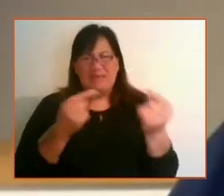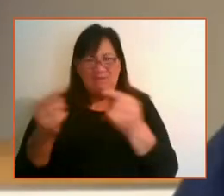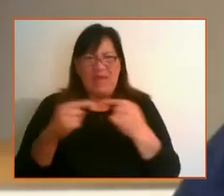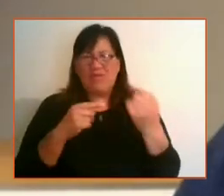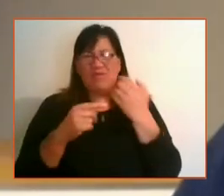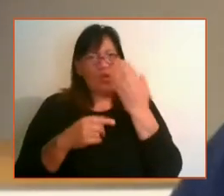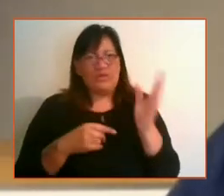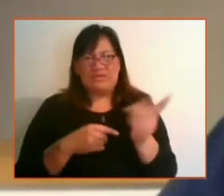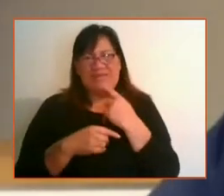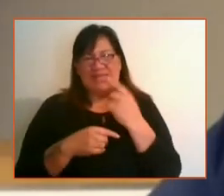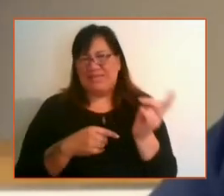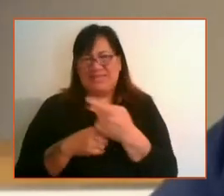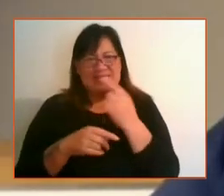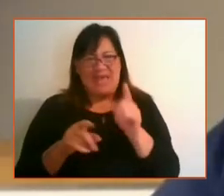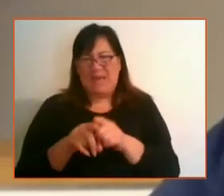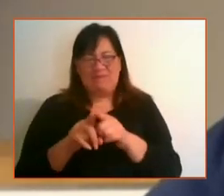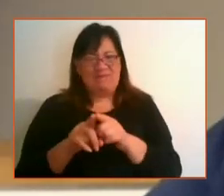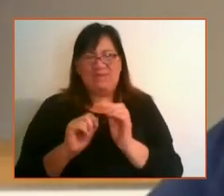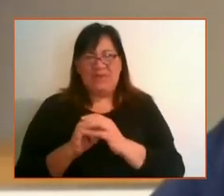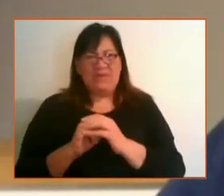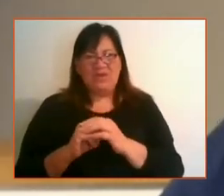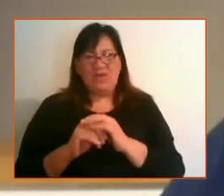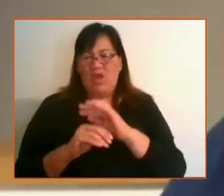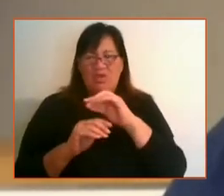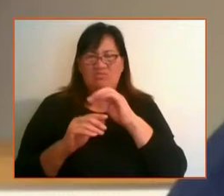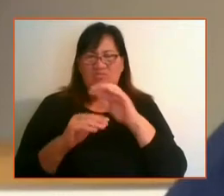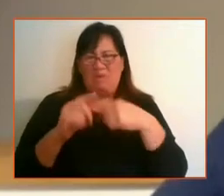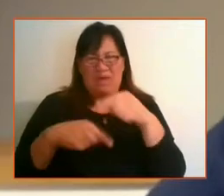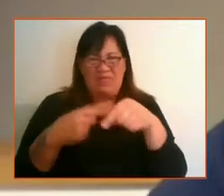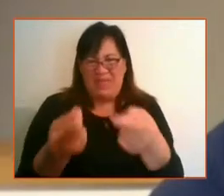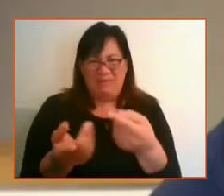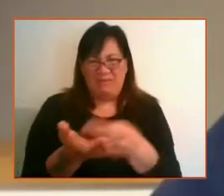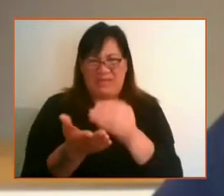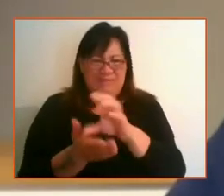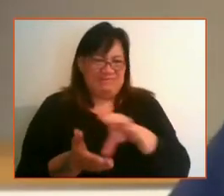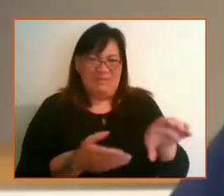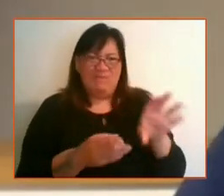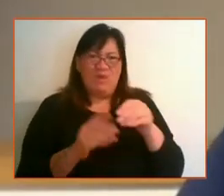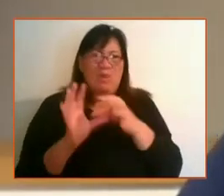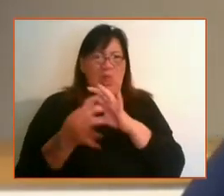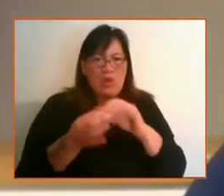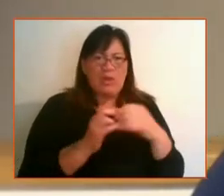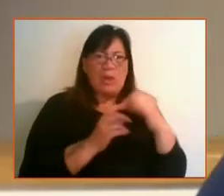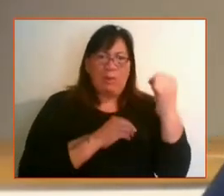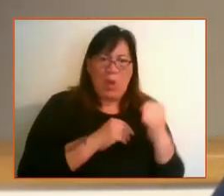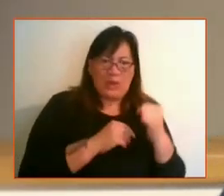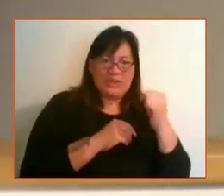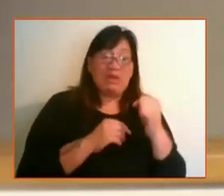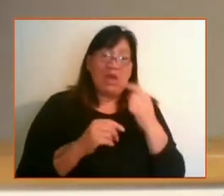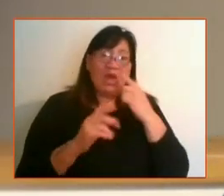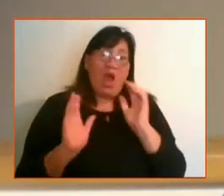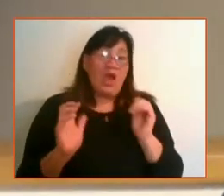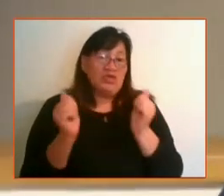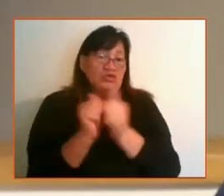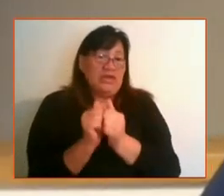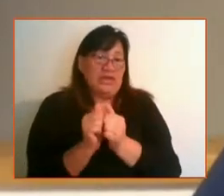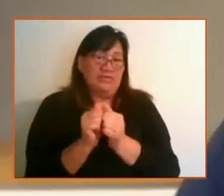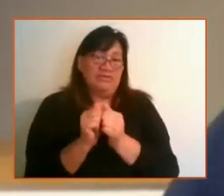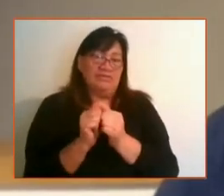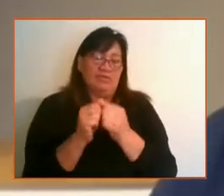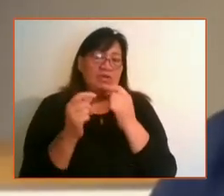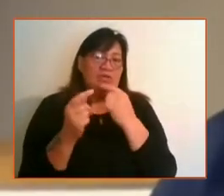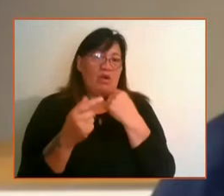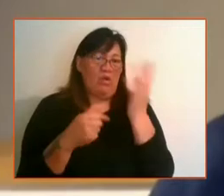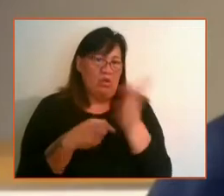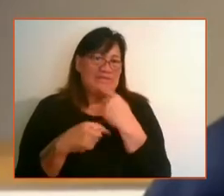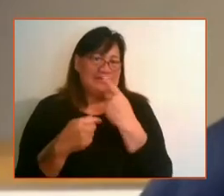around the table, around that. So, I just agree with your sentiment. Okay, but both of you